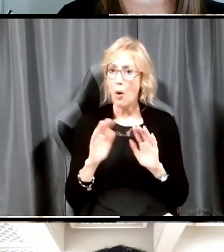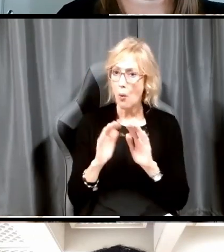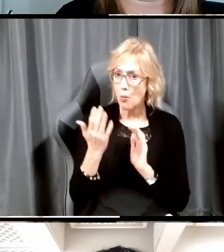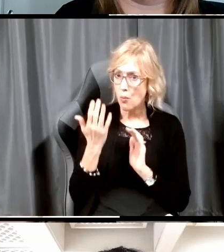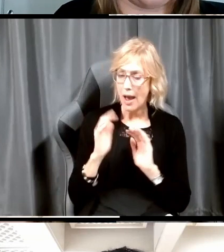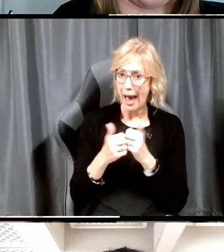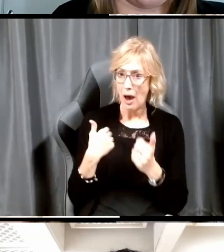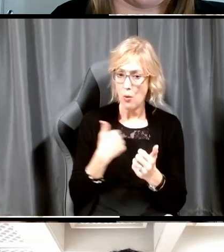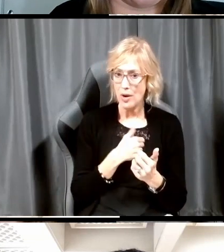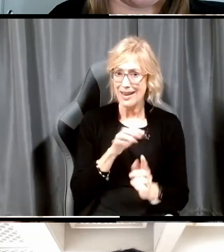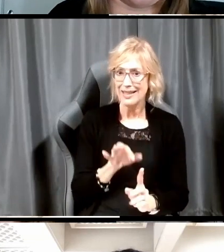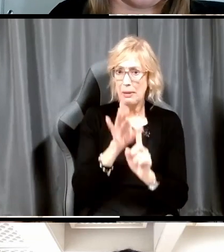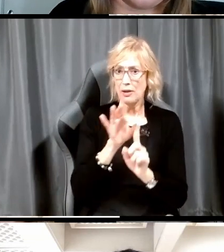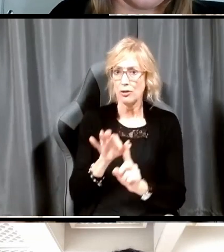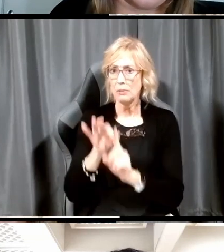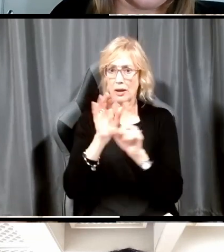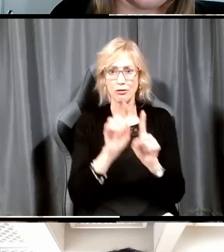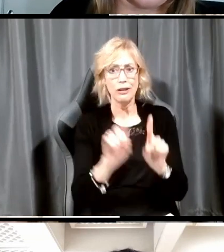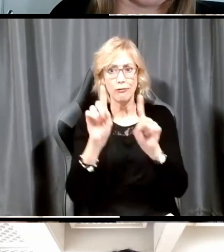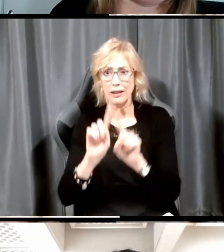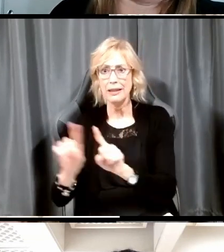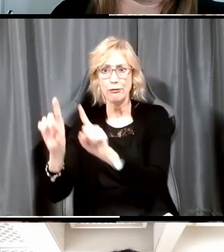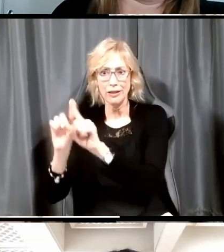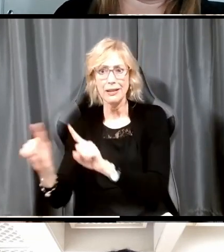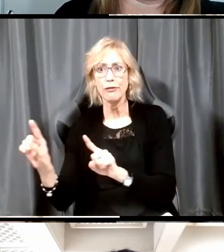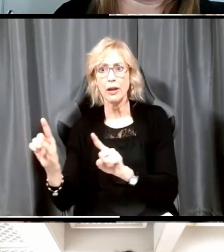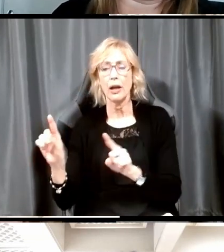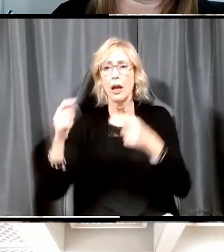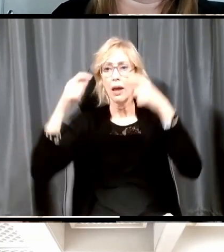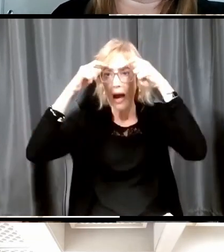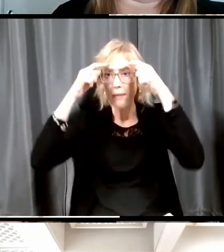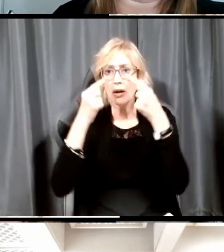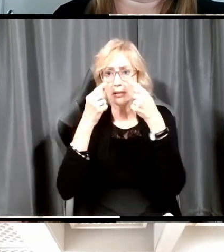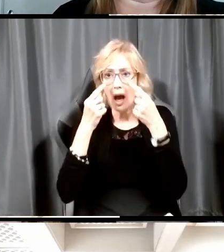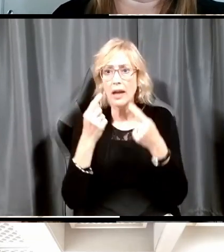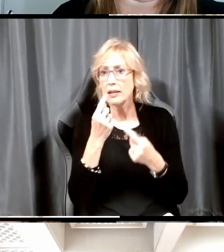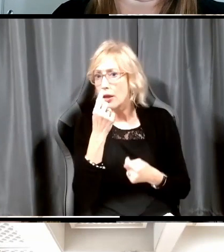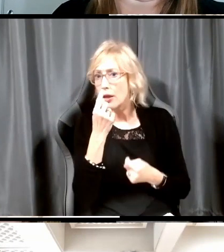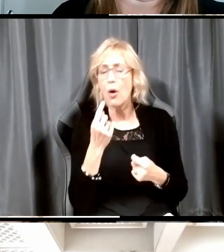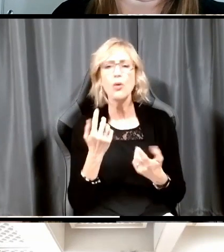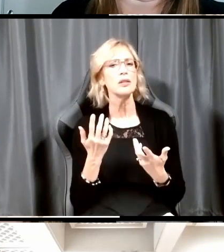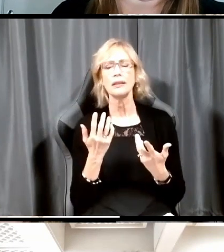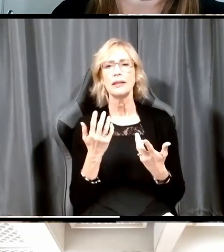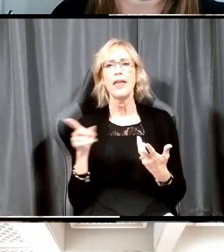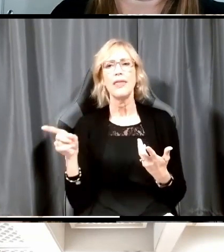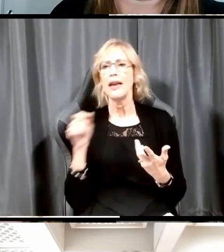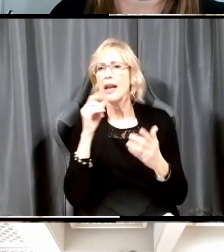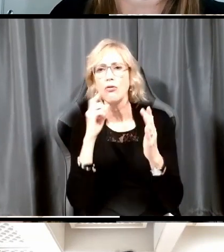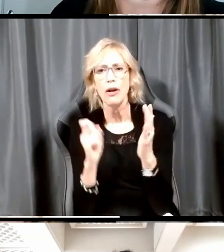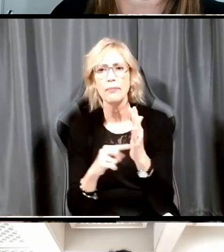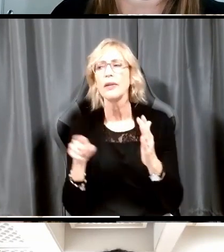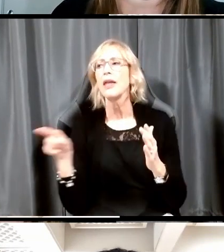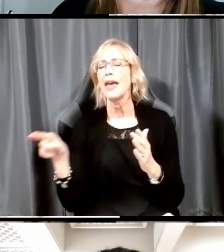they have a hard time picking up on them. And as we work through their vision and help them to learn how to pick up